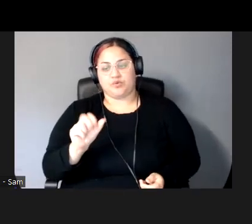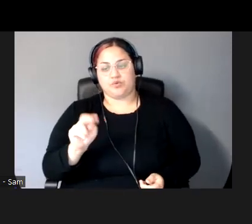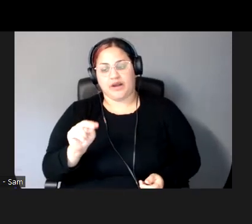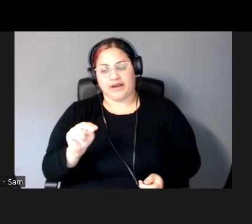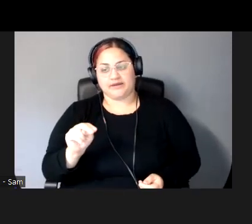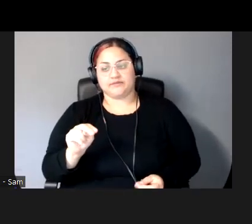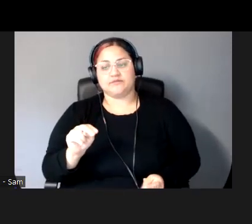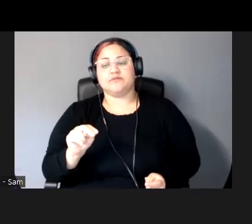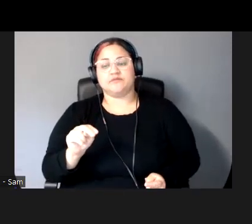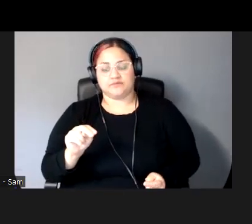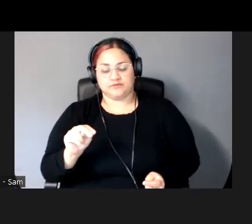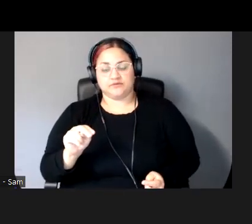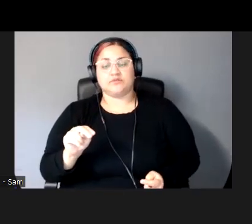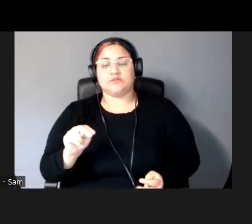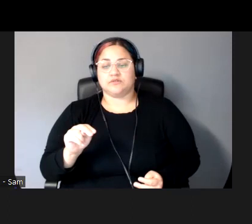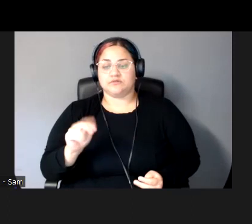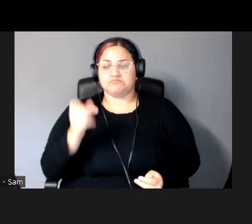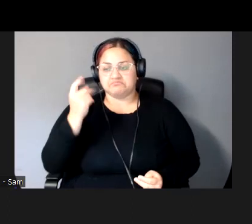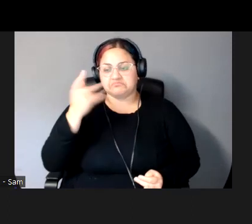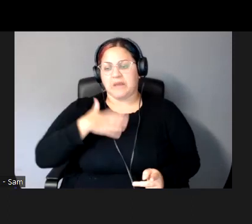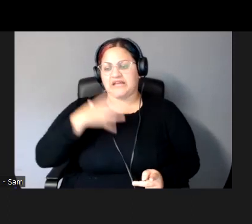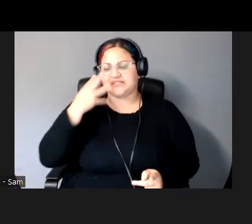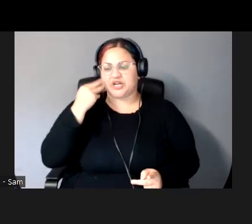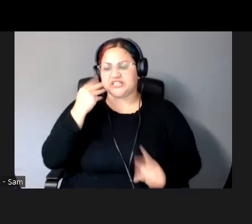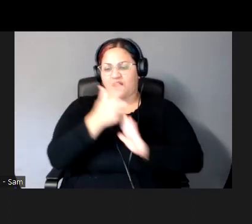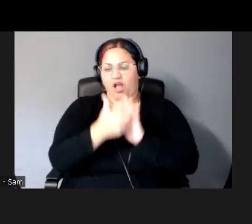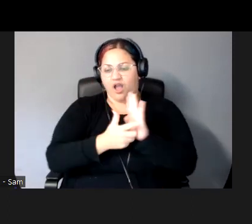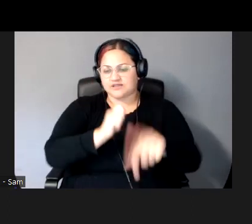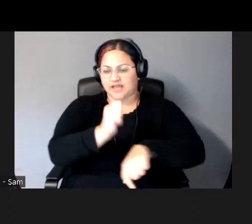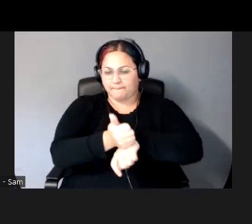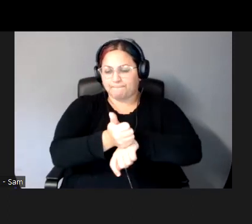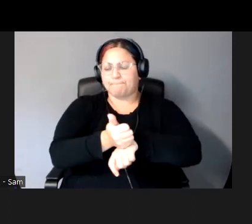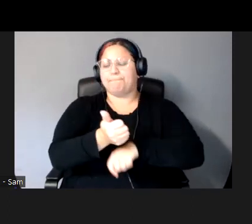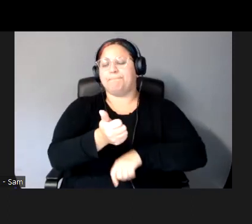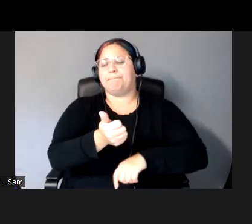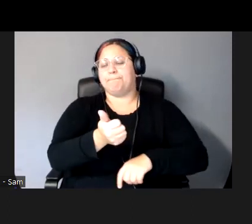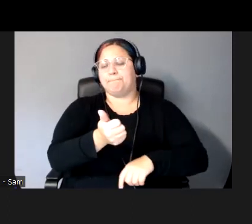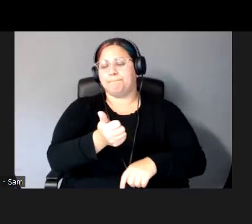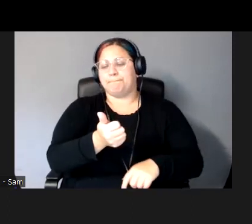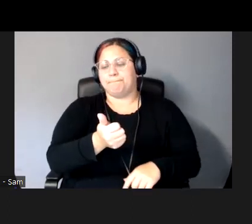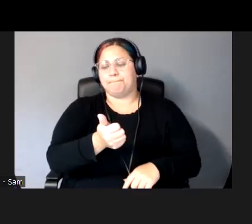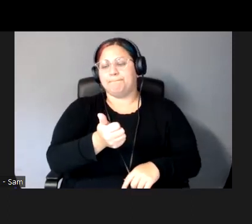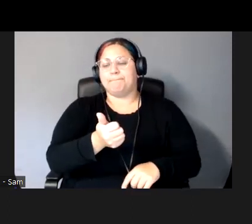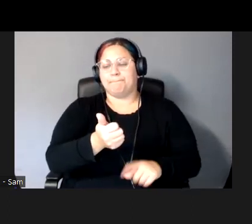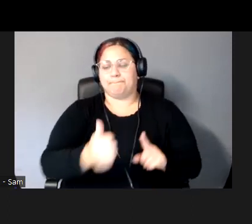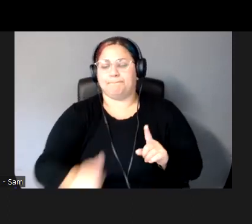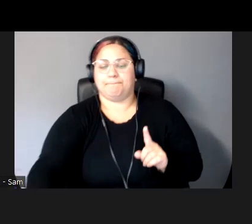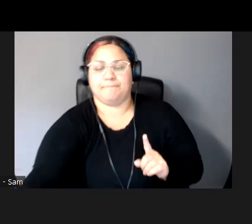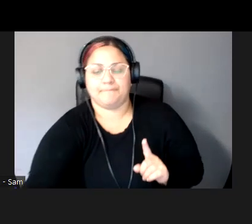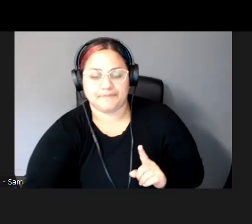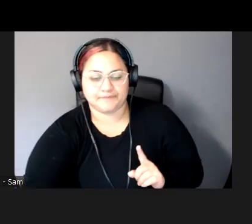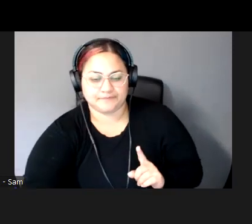colonial's perspective of the law. In 1999, the Supreme Court made the Gladude decision. I think that's